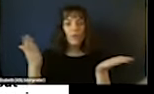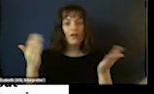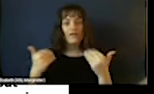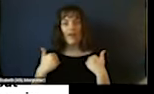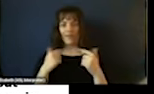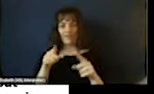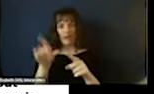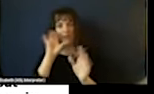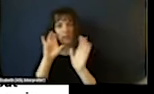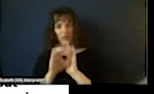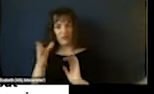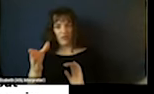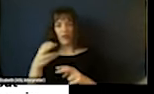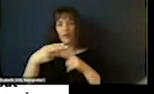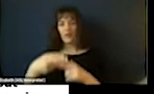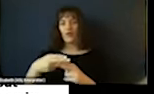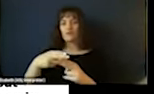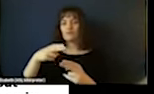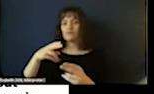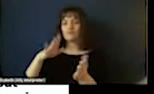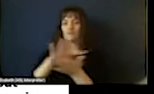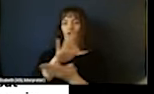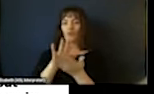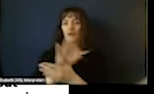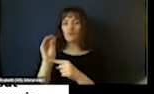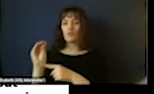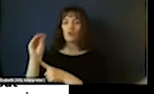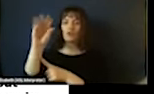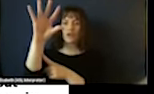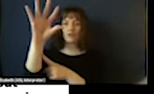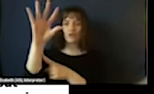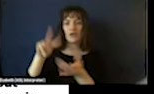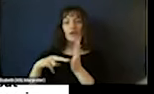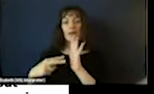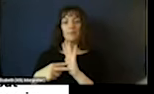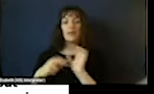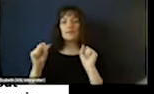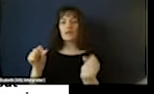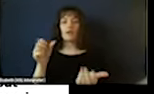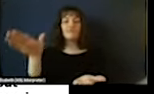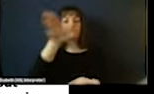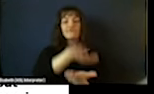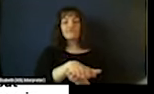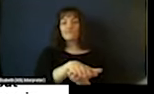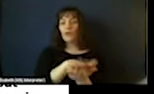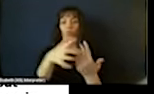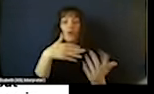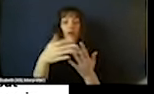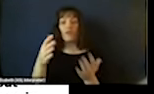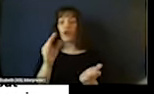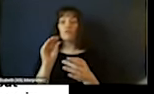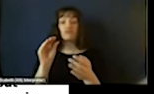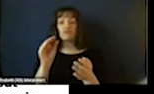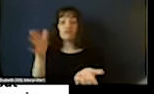can put anything on its surface and it projects it onto a screen for the class to see. So I bought a small whiteboard and